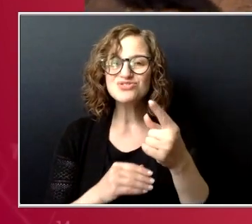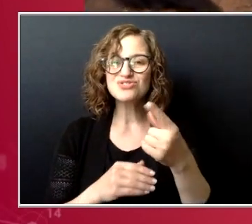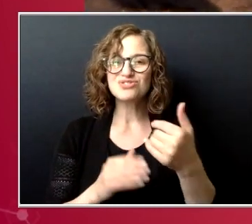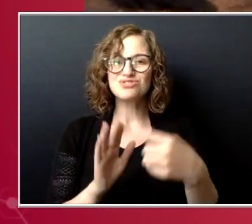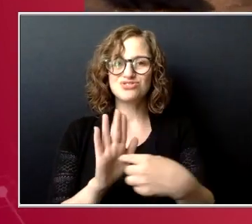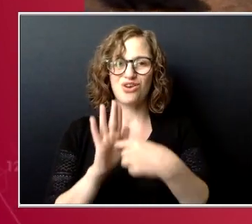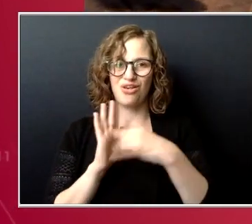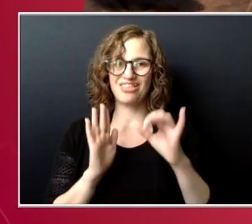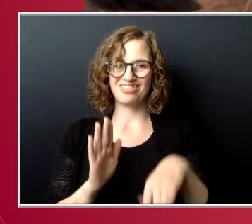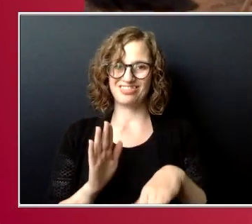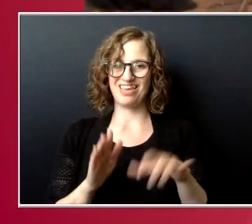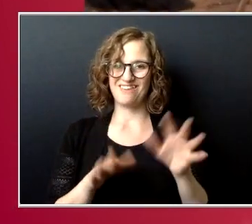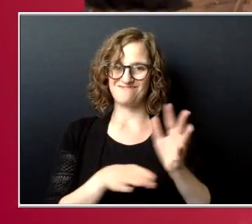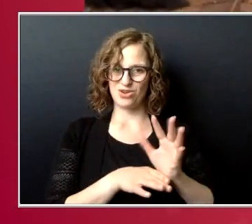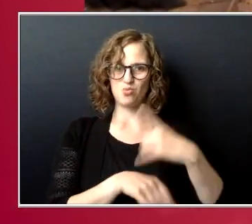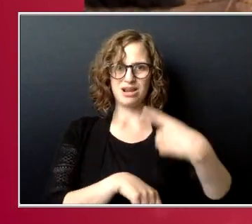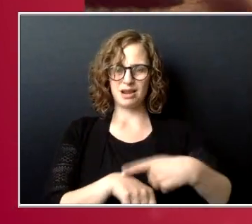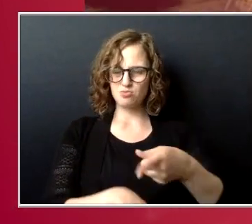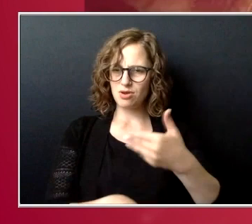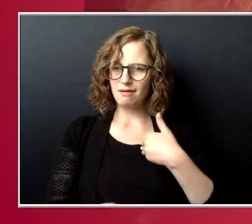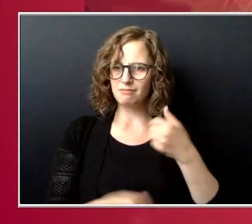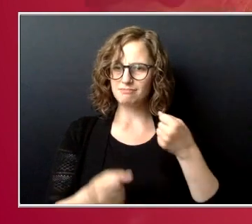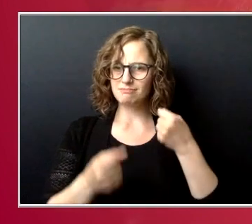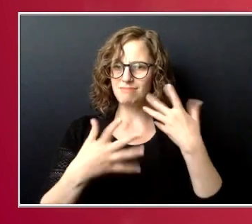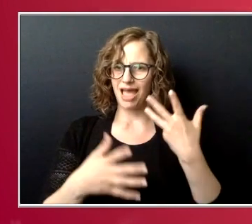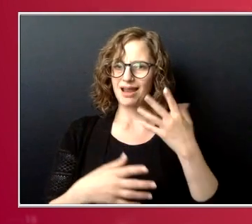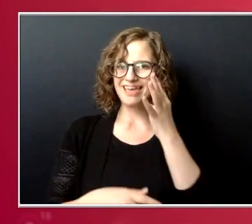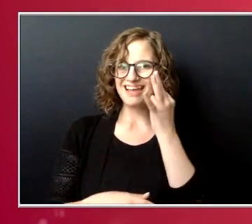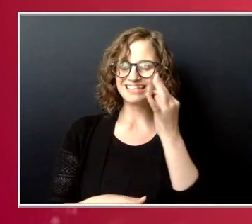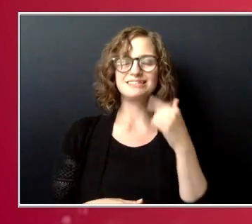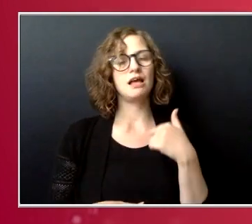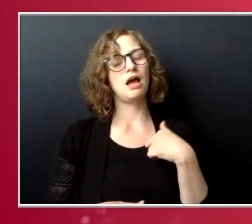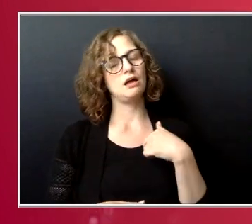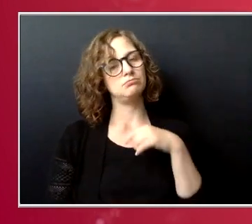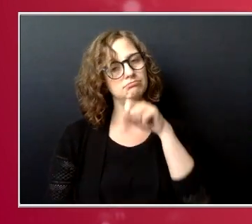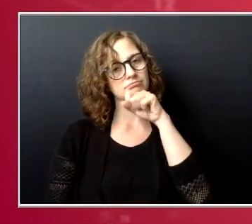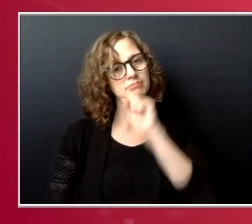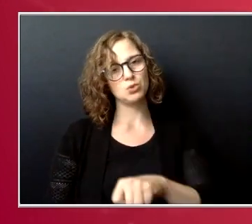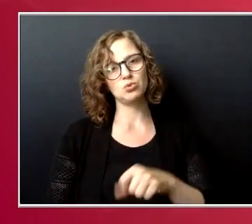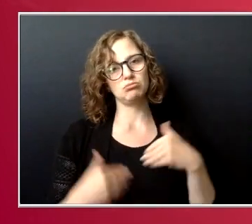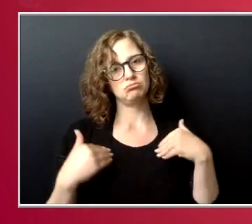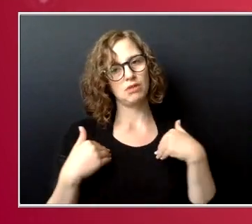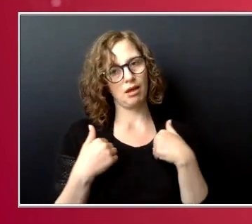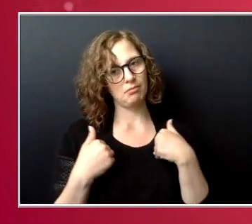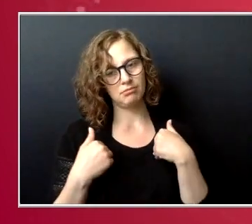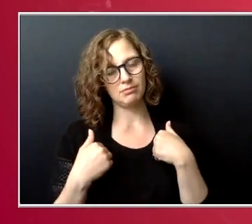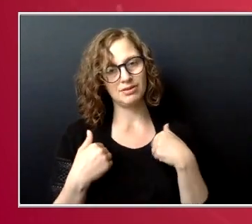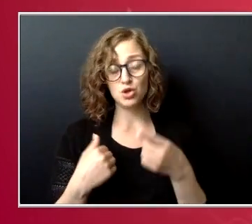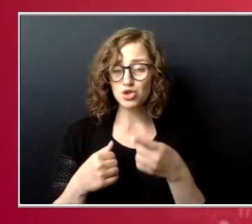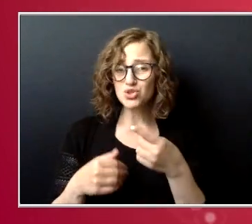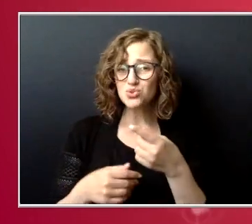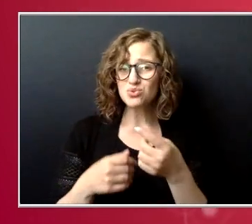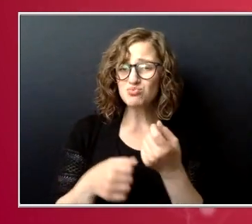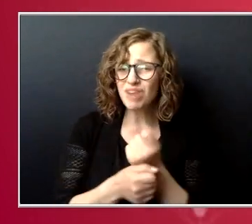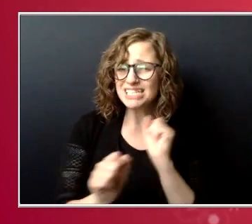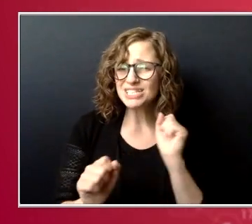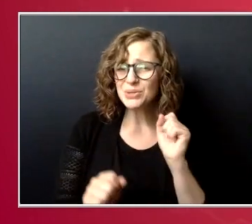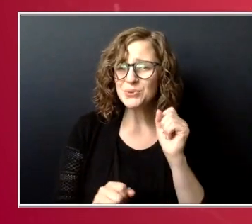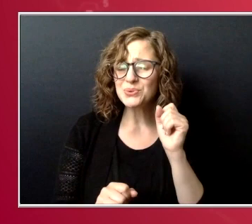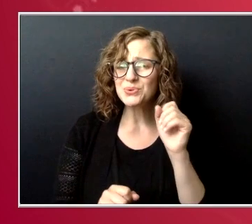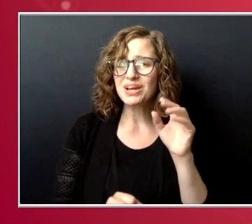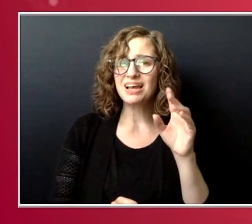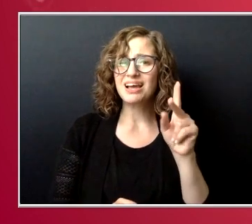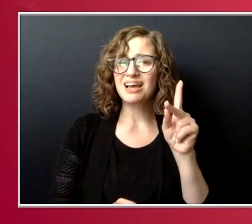home with you. Well, I'm a pet person. Right. But did you rescue kittens, or what? You had like 5. Kittens. Remember the